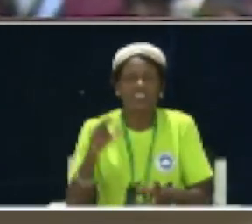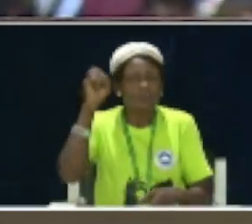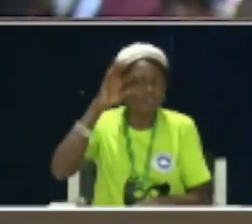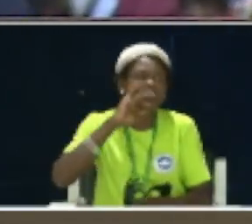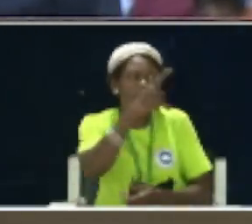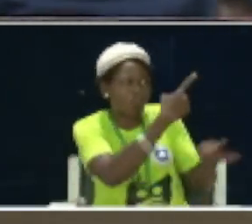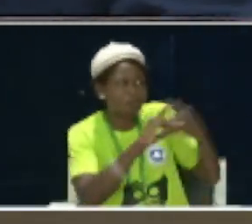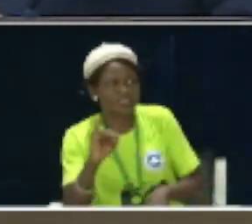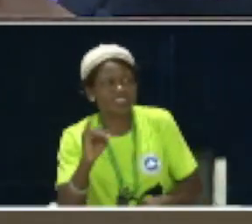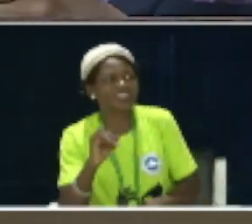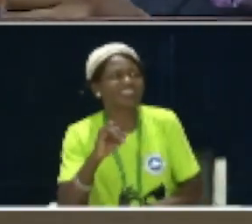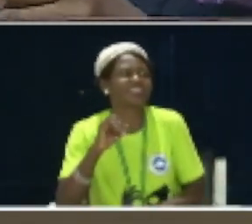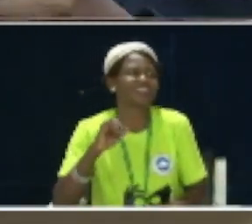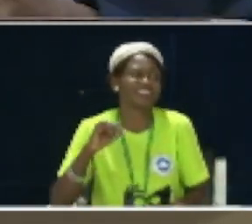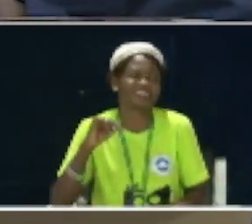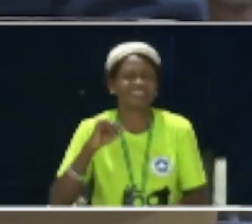coming.